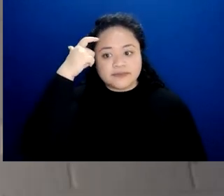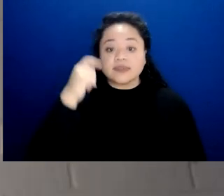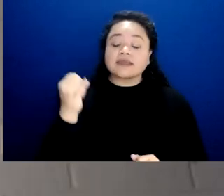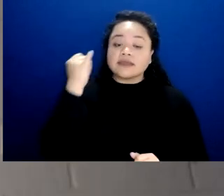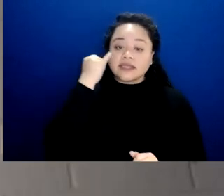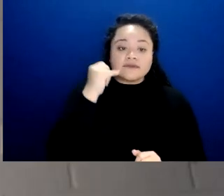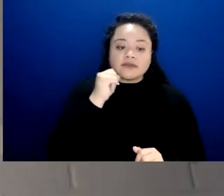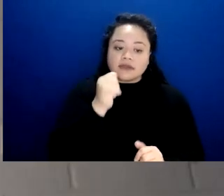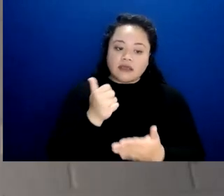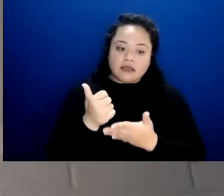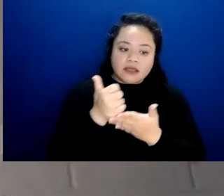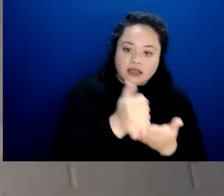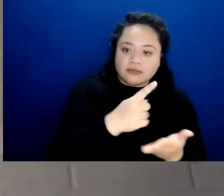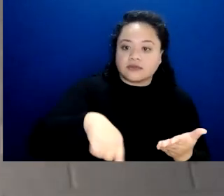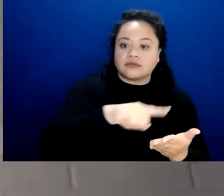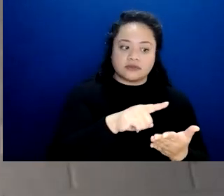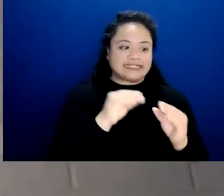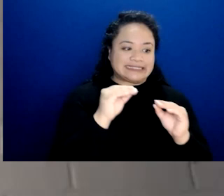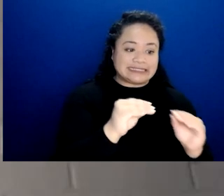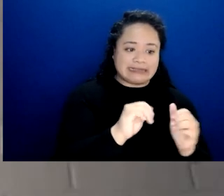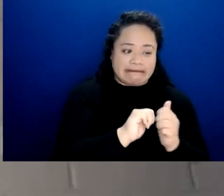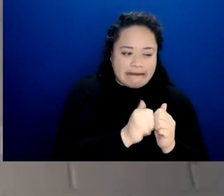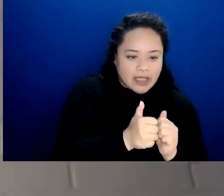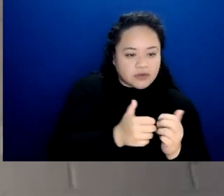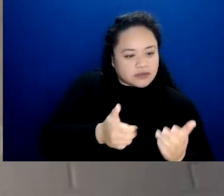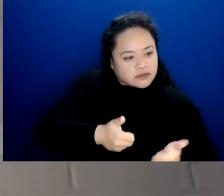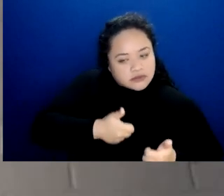cultures and generations of men that know how to talk about things,